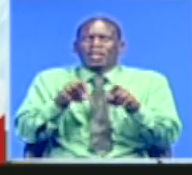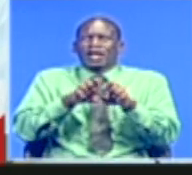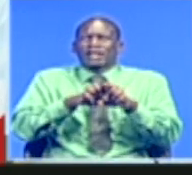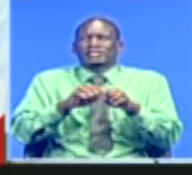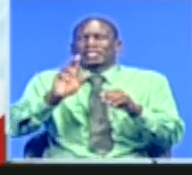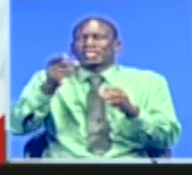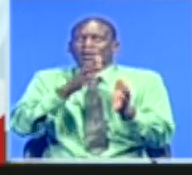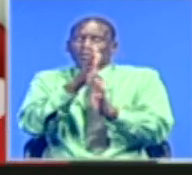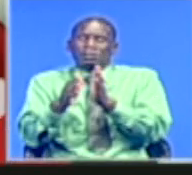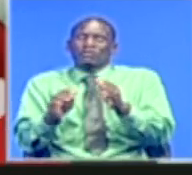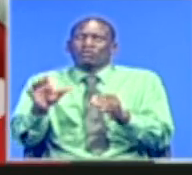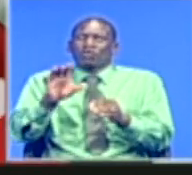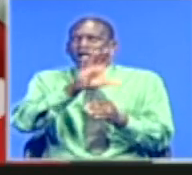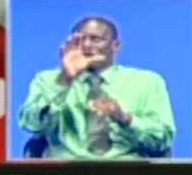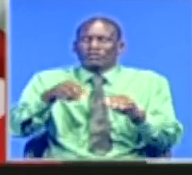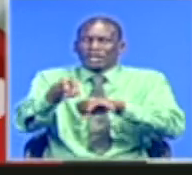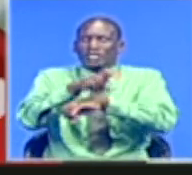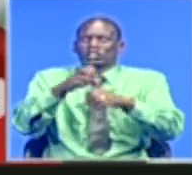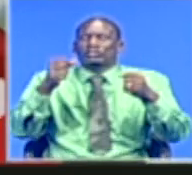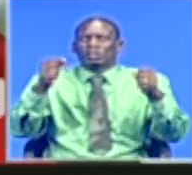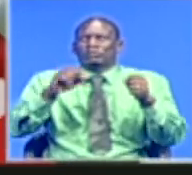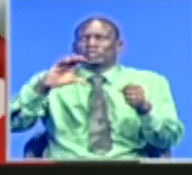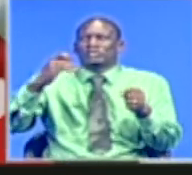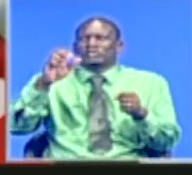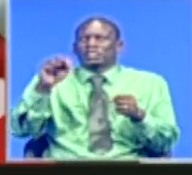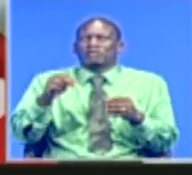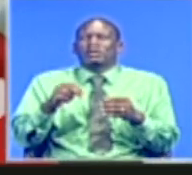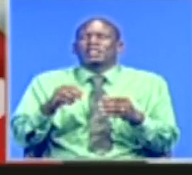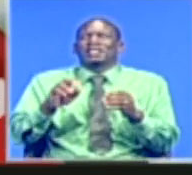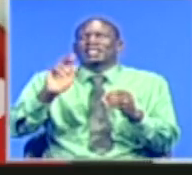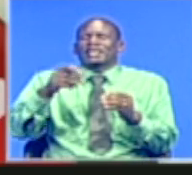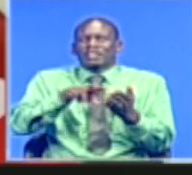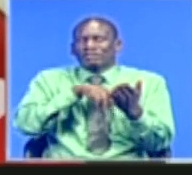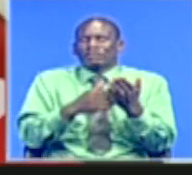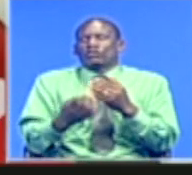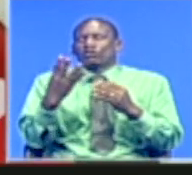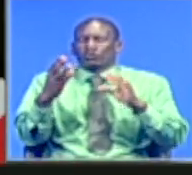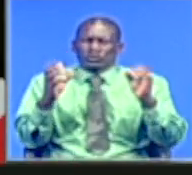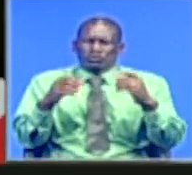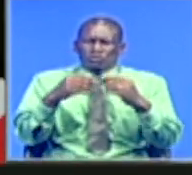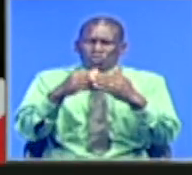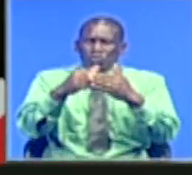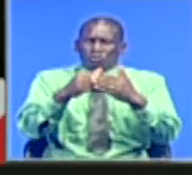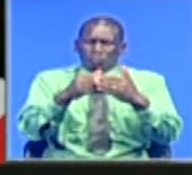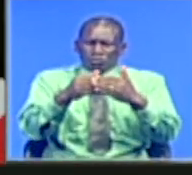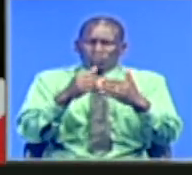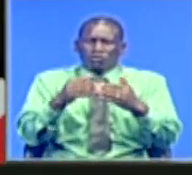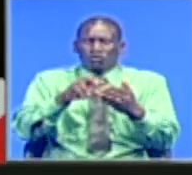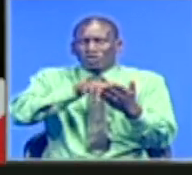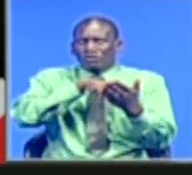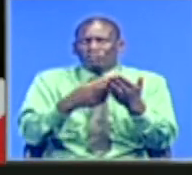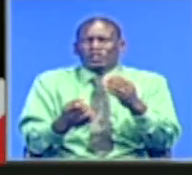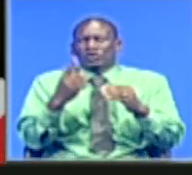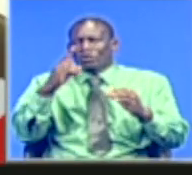Championship, that is CHAN. The Kenyan select side lost 4-0 to Cordoba last Wednesday before succumbing to a solitary goal against